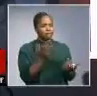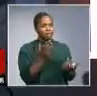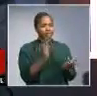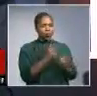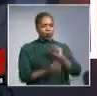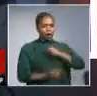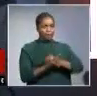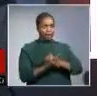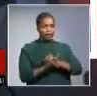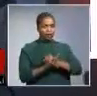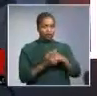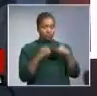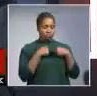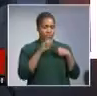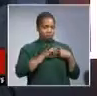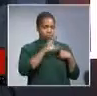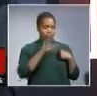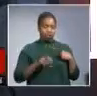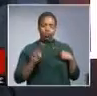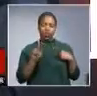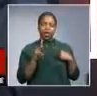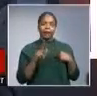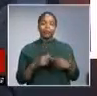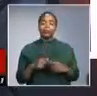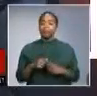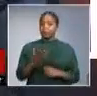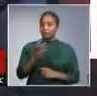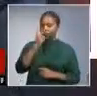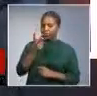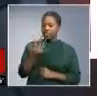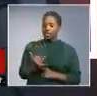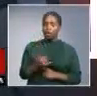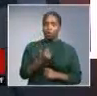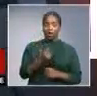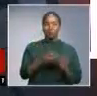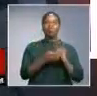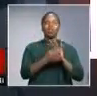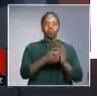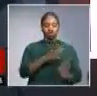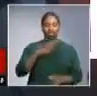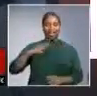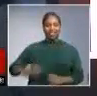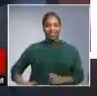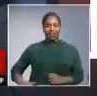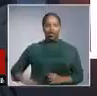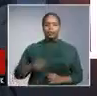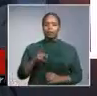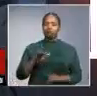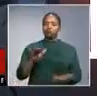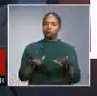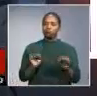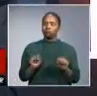between ourselves and the United Kingdom. Unlike what we've seen with the China trade relations, this is a very balanced